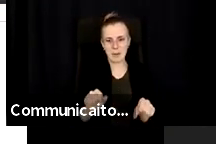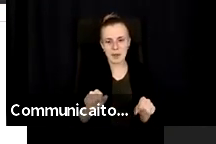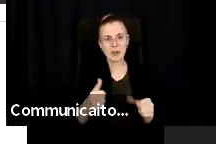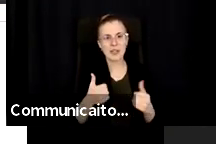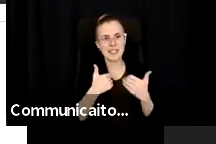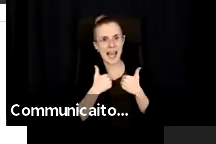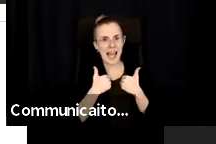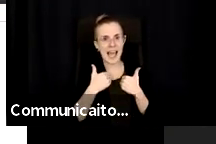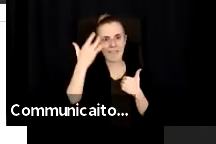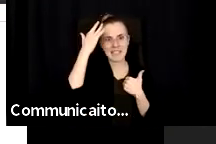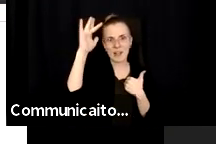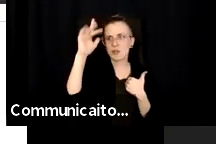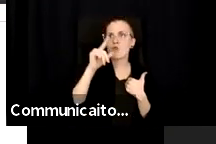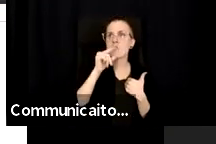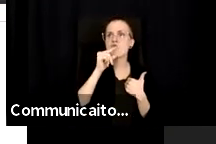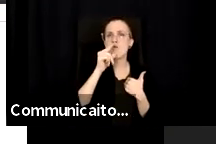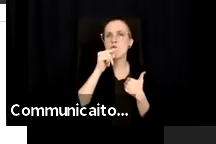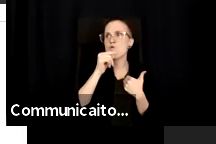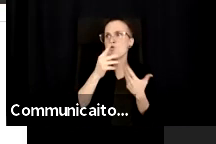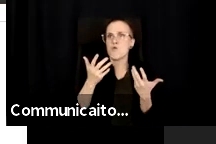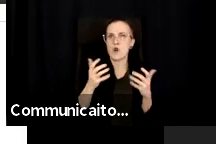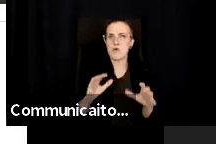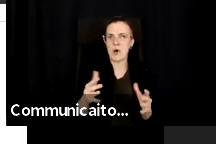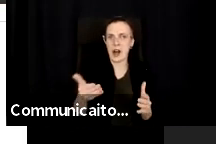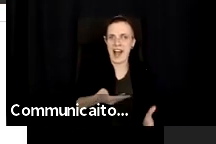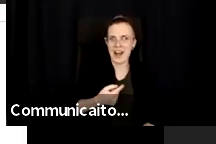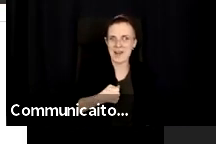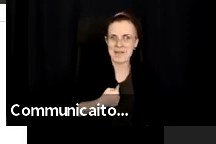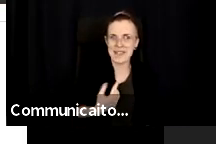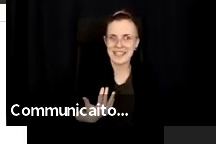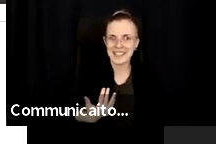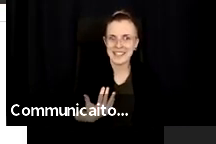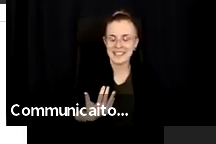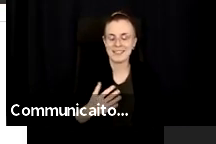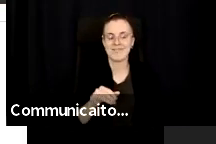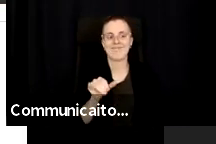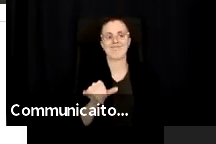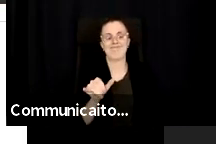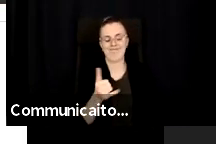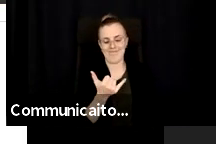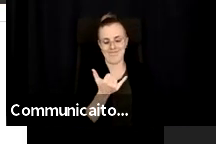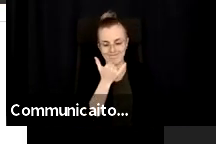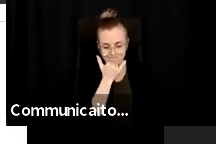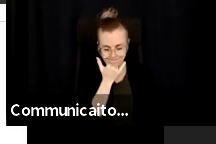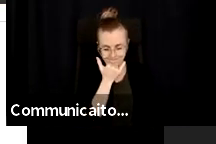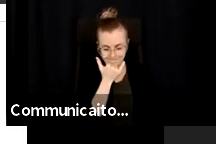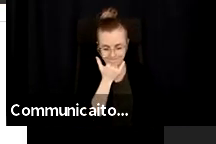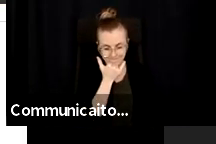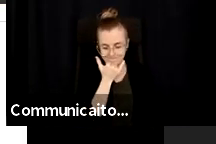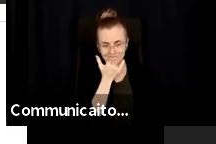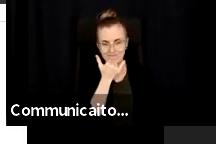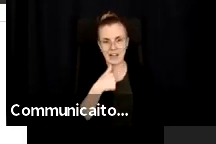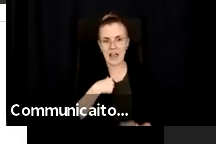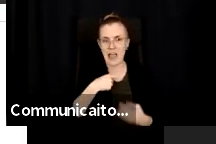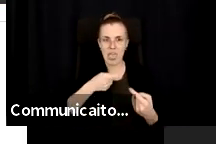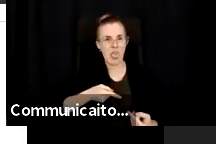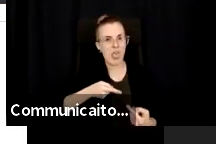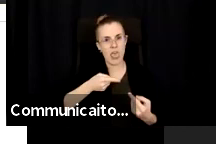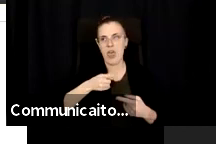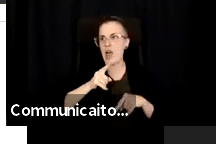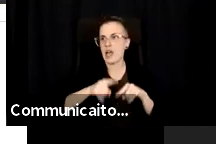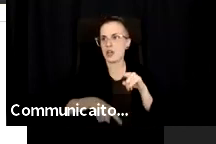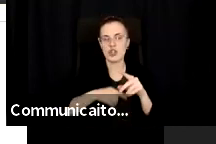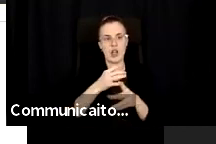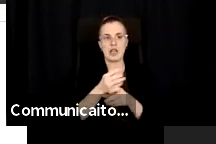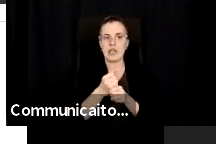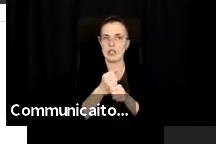and who wouldn't want to hire me? Well, boy, was I wrong. I could not get a job for anything. I went months